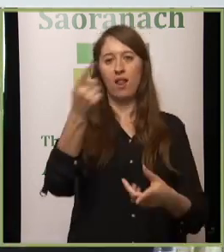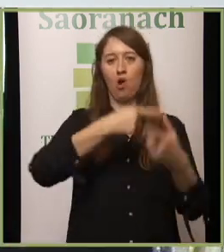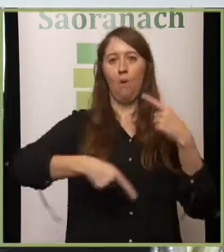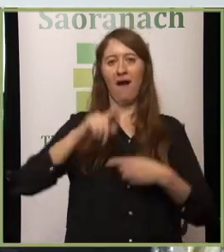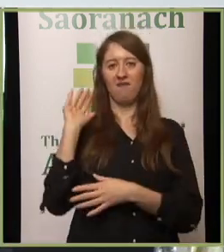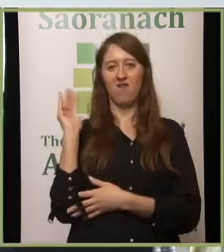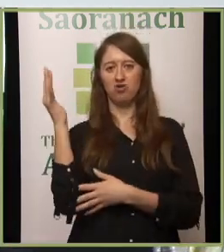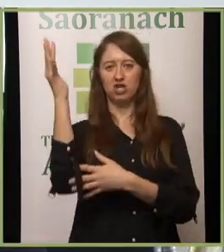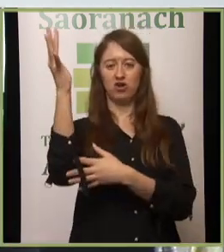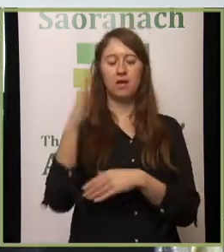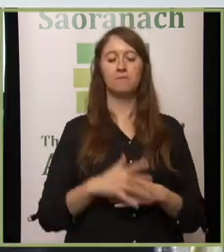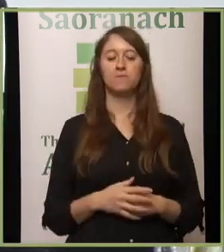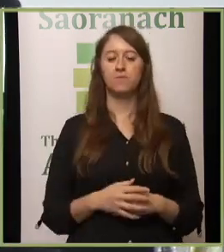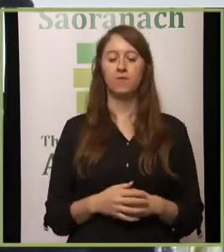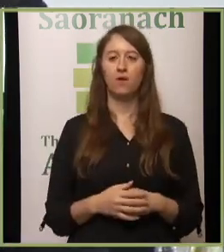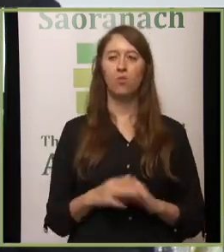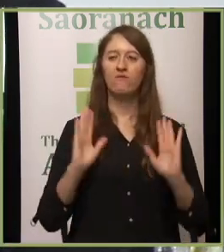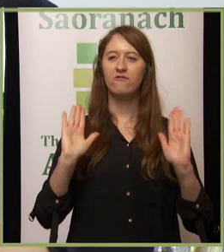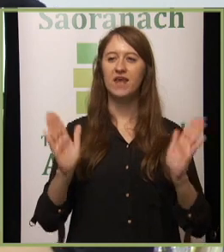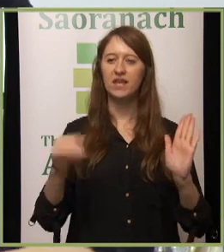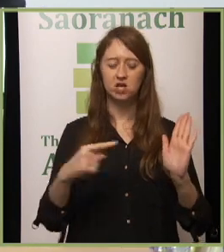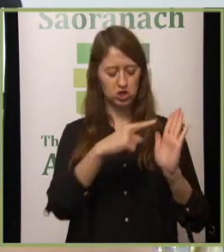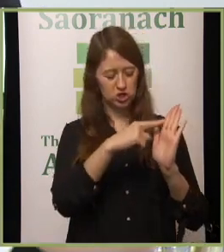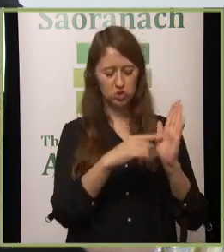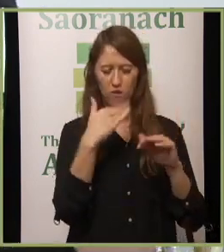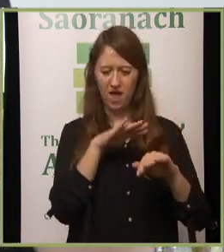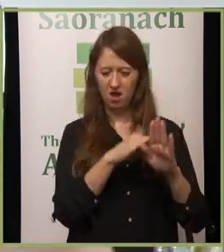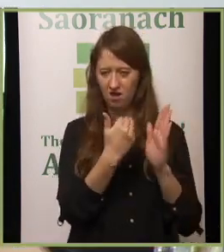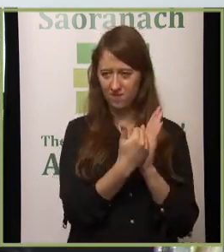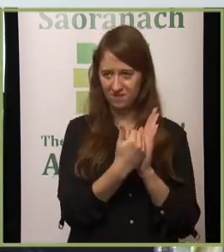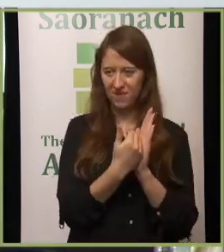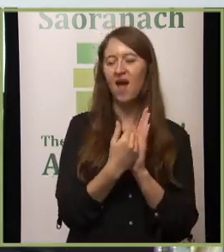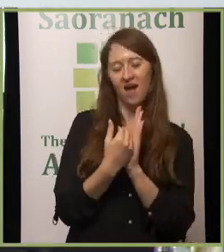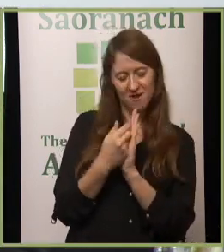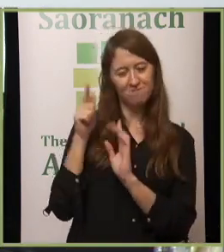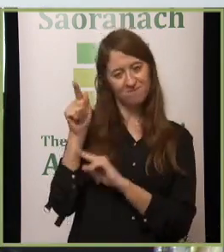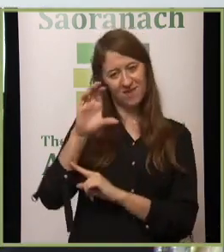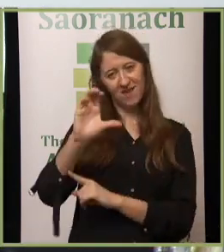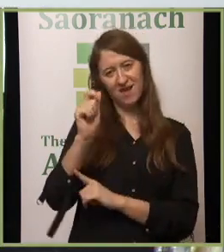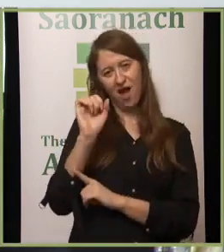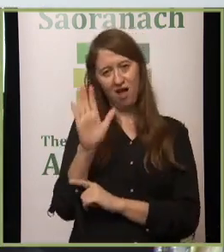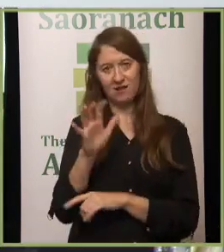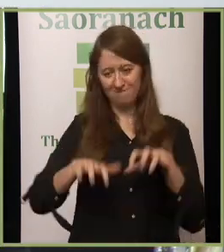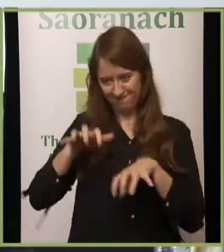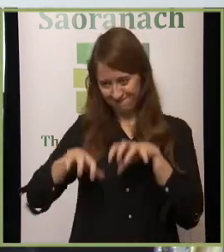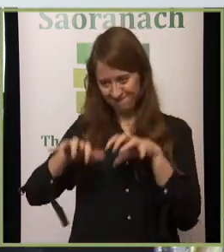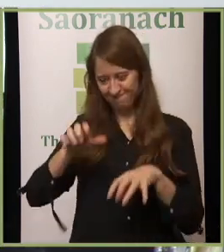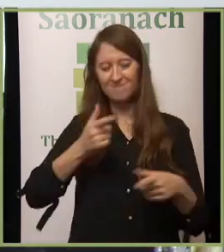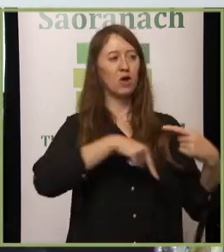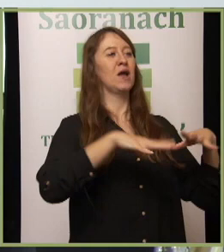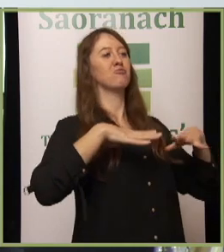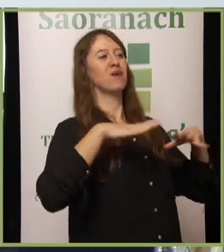forestry. And we left Cathal catching up with the typing